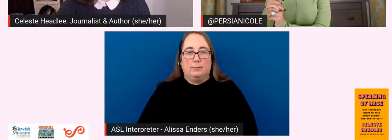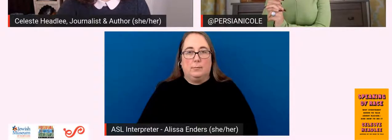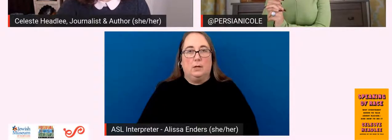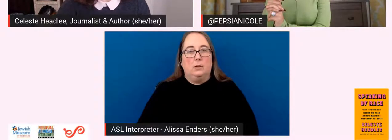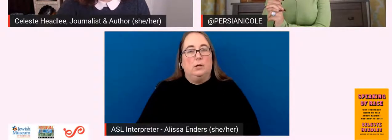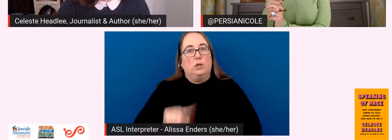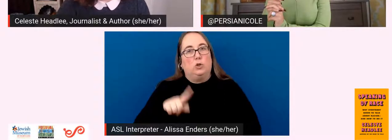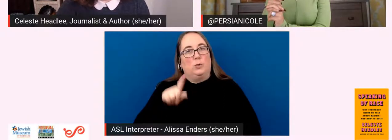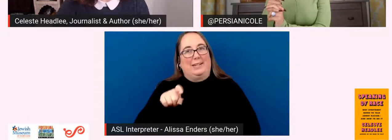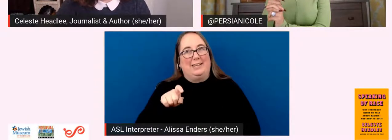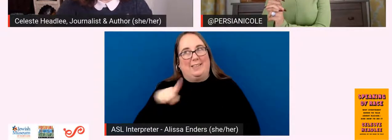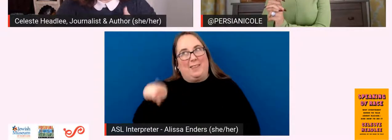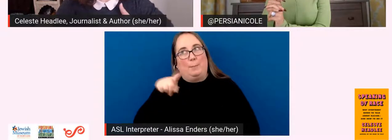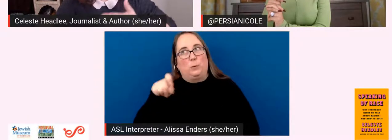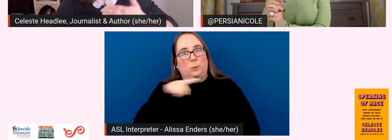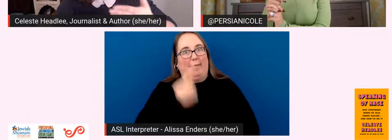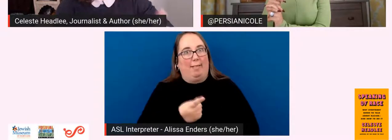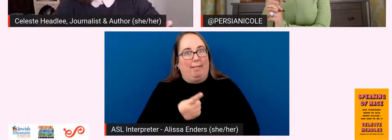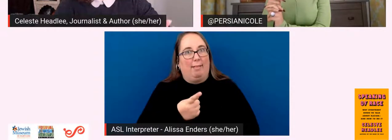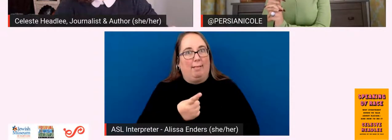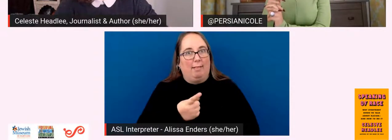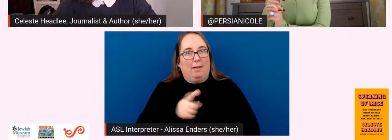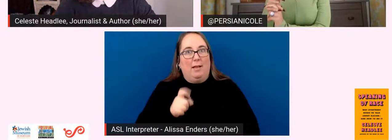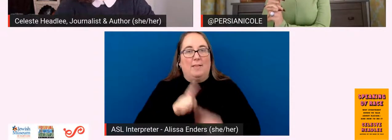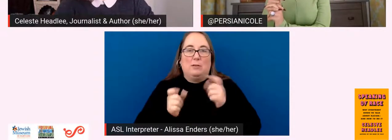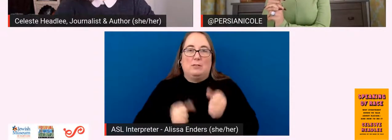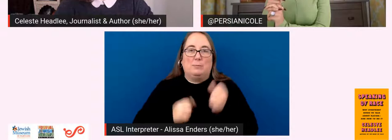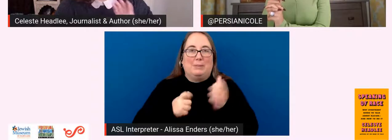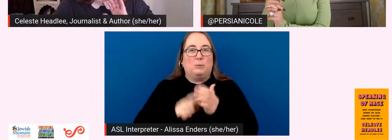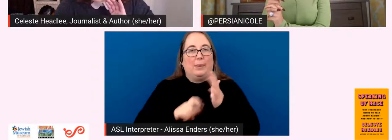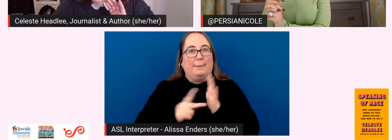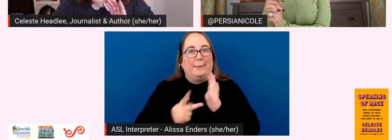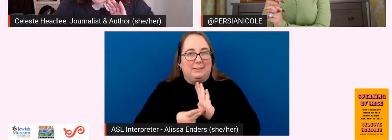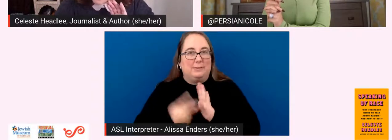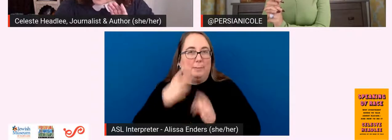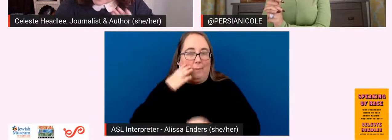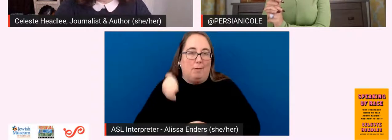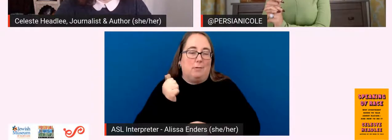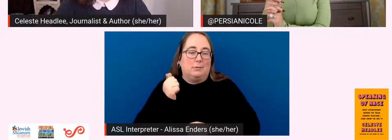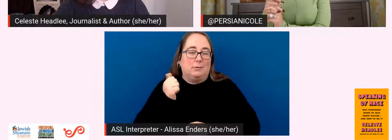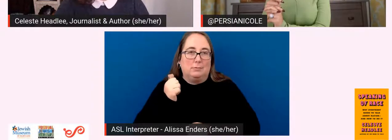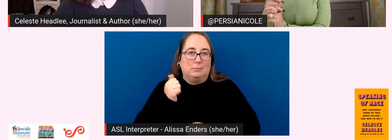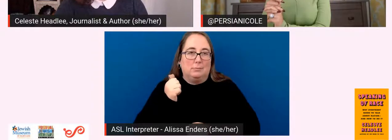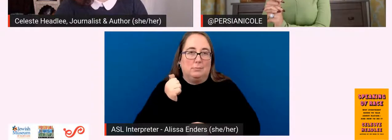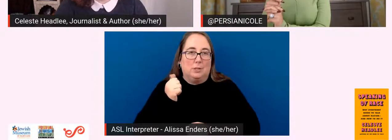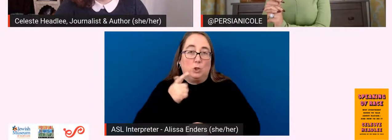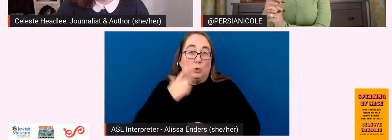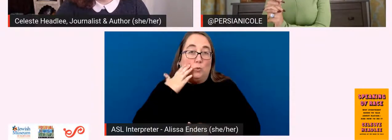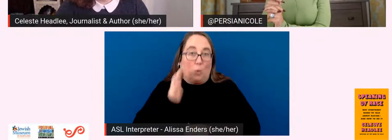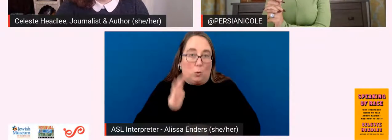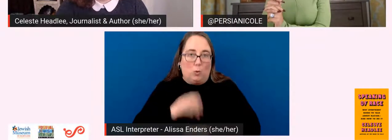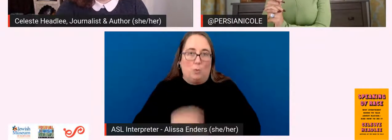them to tell you. They need to be able to express what that is, because you don't know.